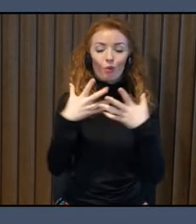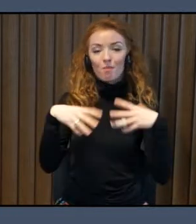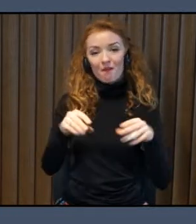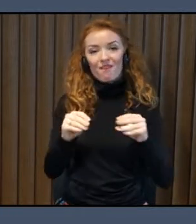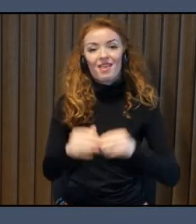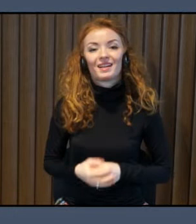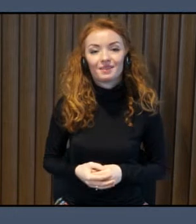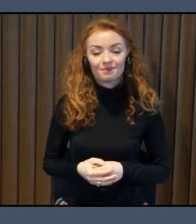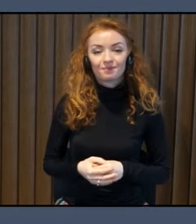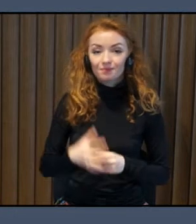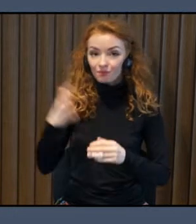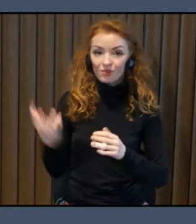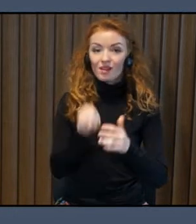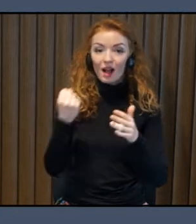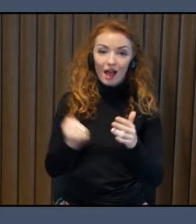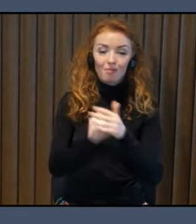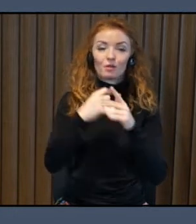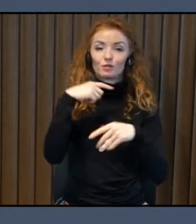their problems and